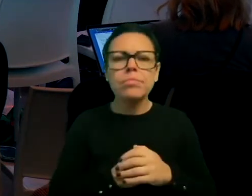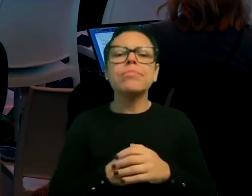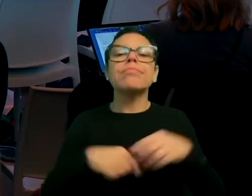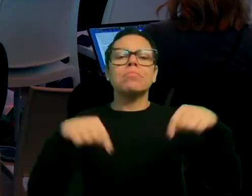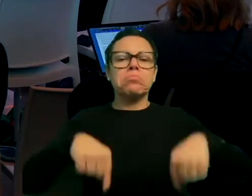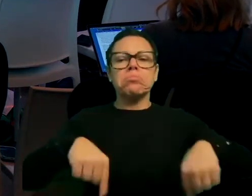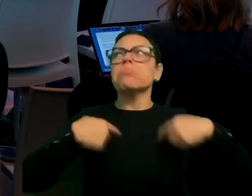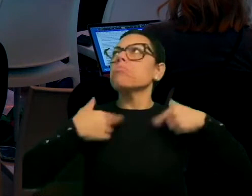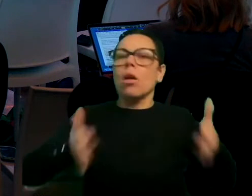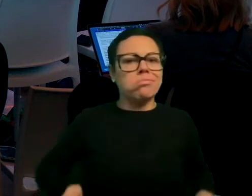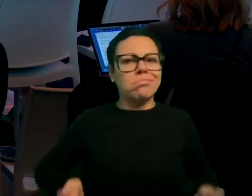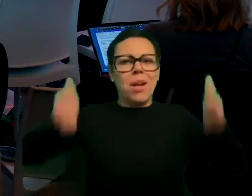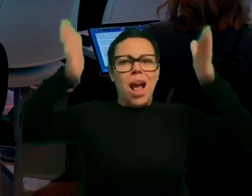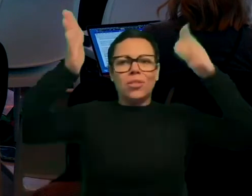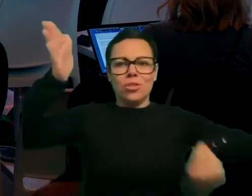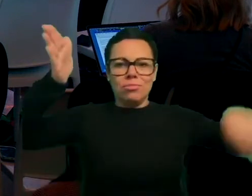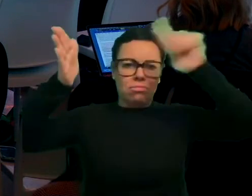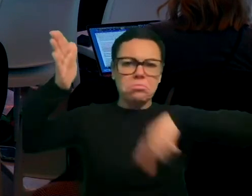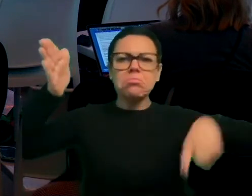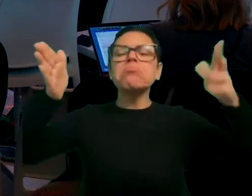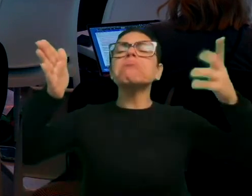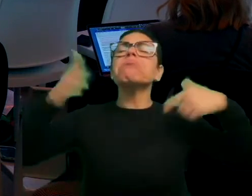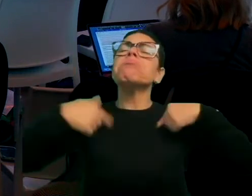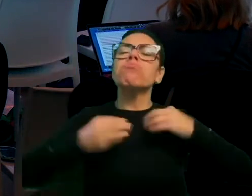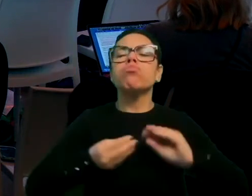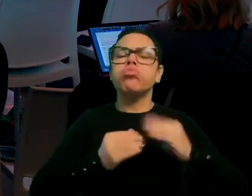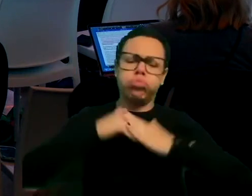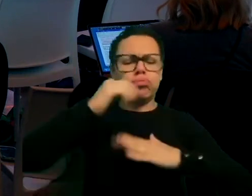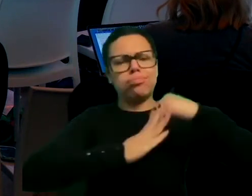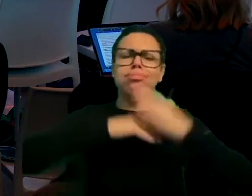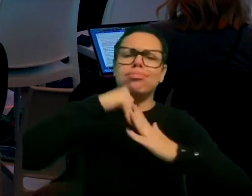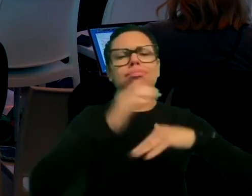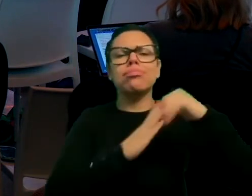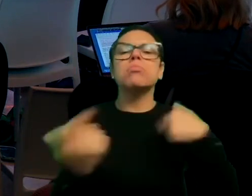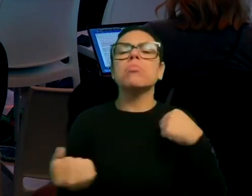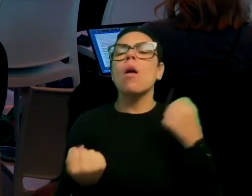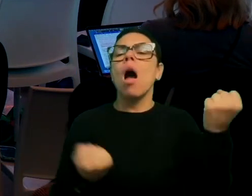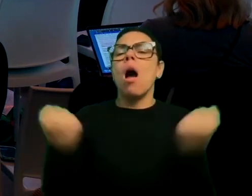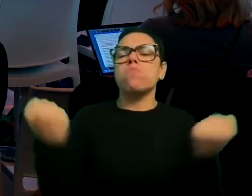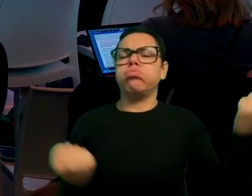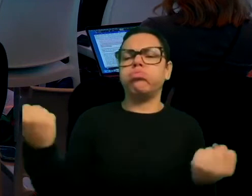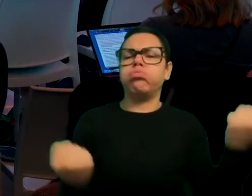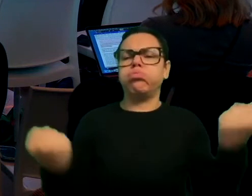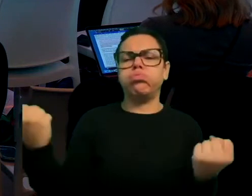demand the truck that delivers the bricks is zero emission, has a battery, not no